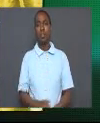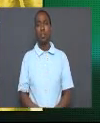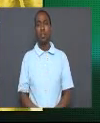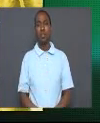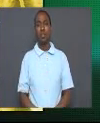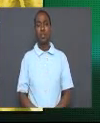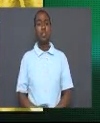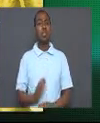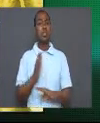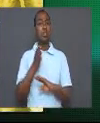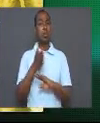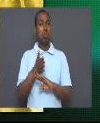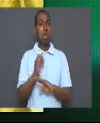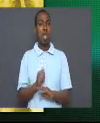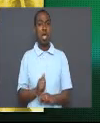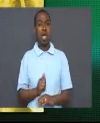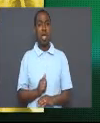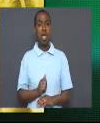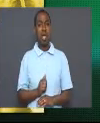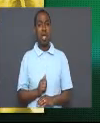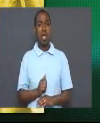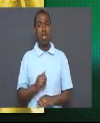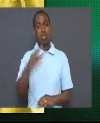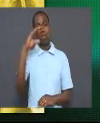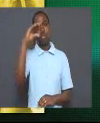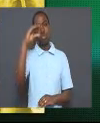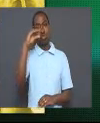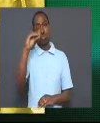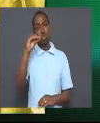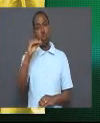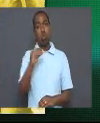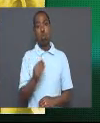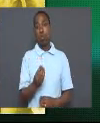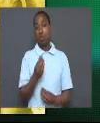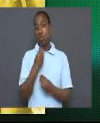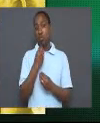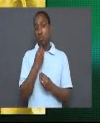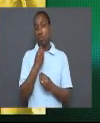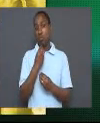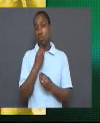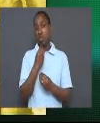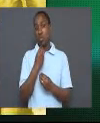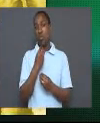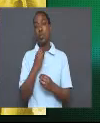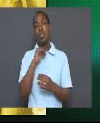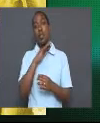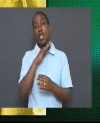Most often, people can overcome food poisoning.